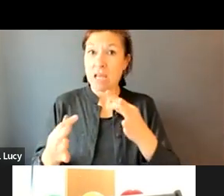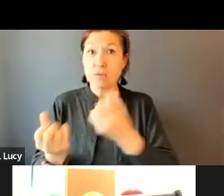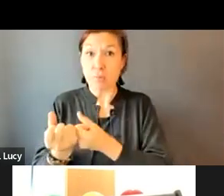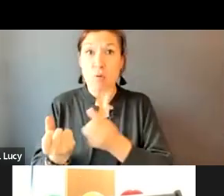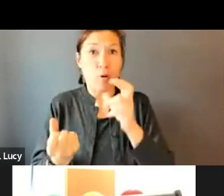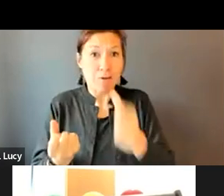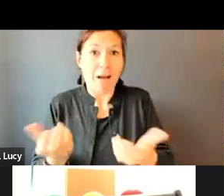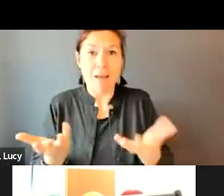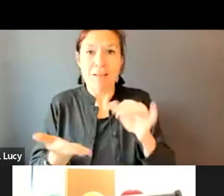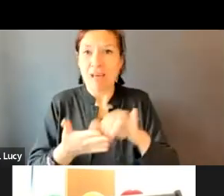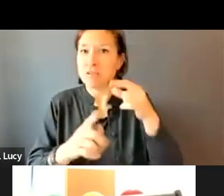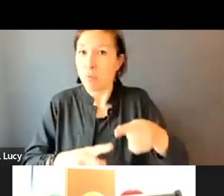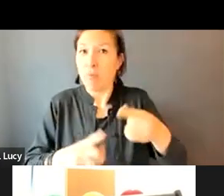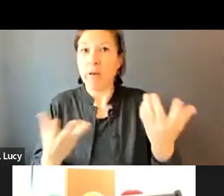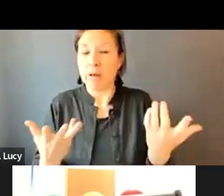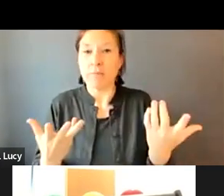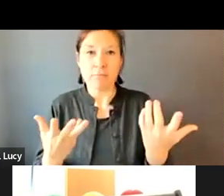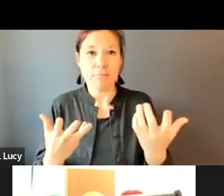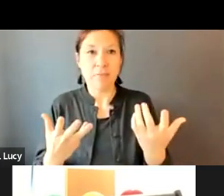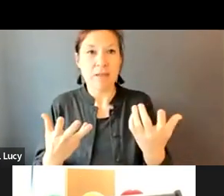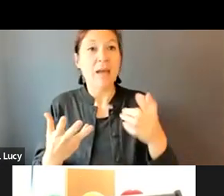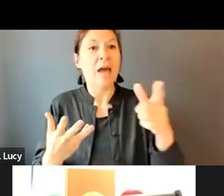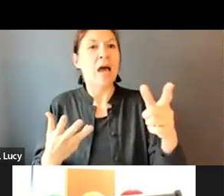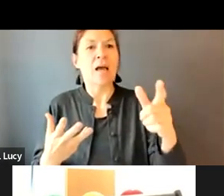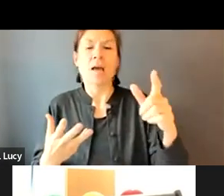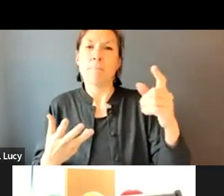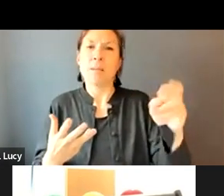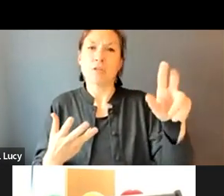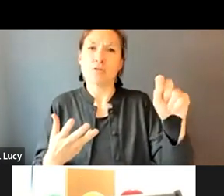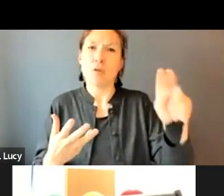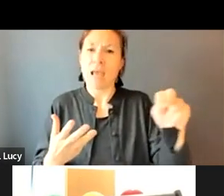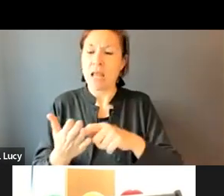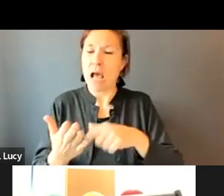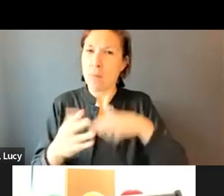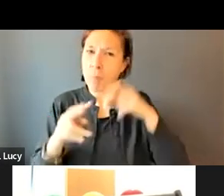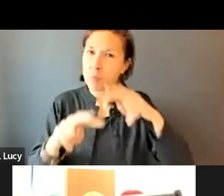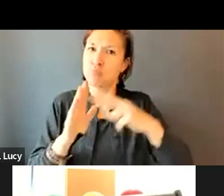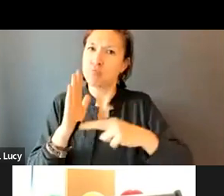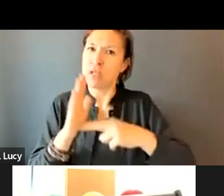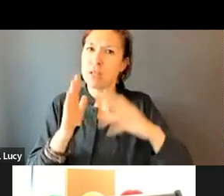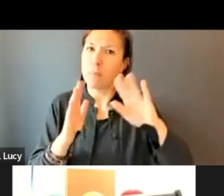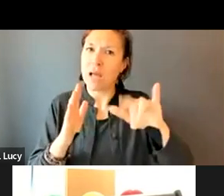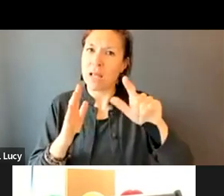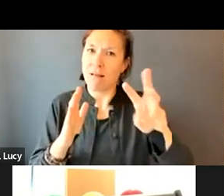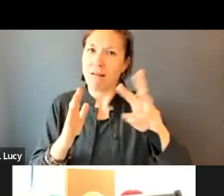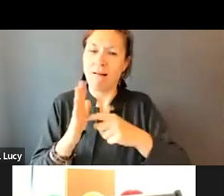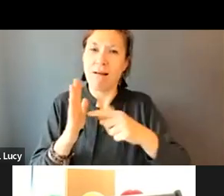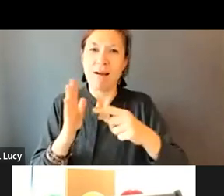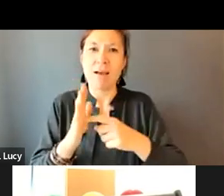the bylaw regarding the budget that the our responsibilities in under article